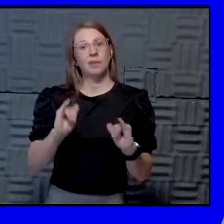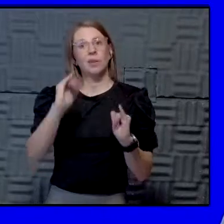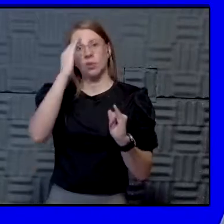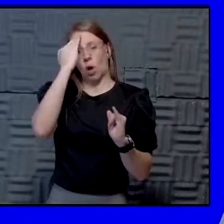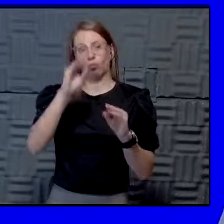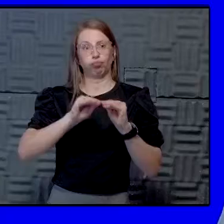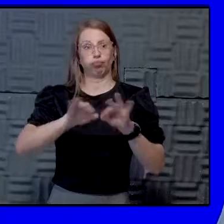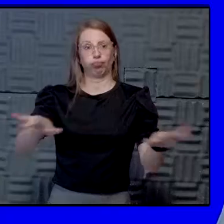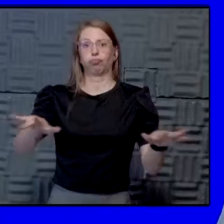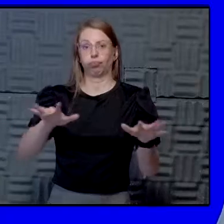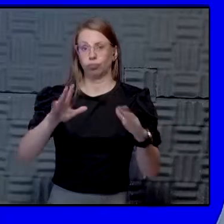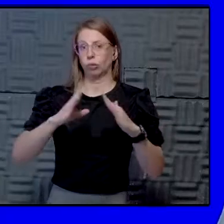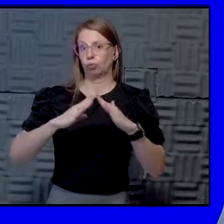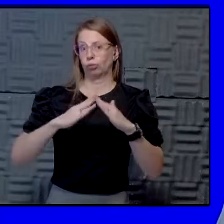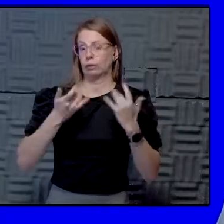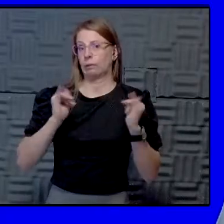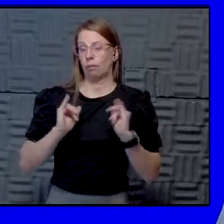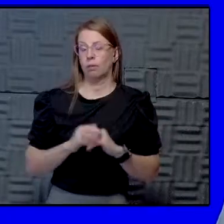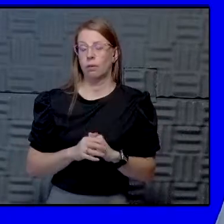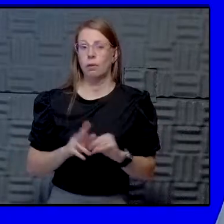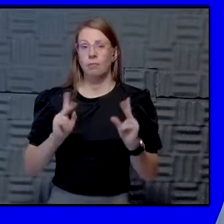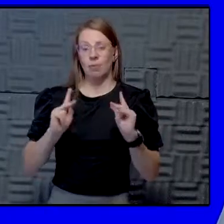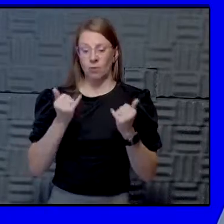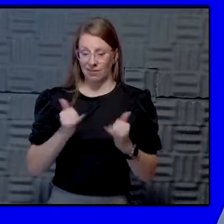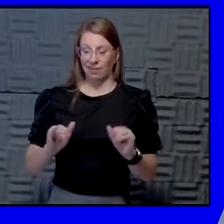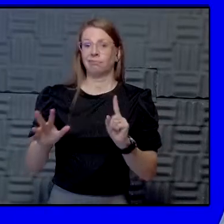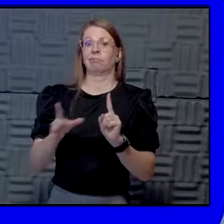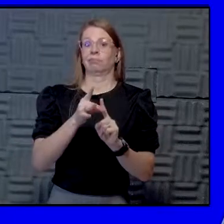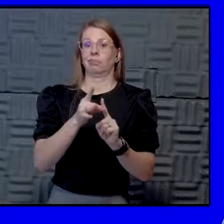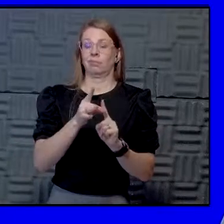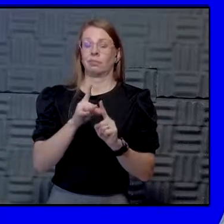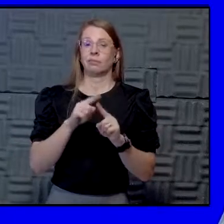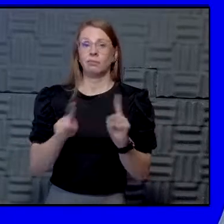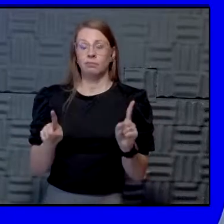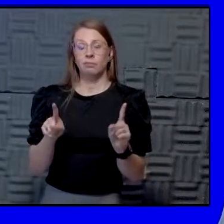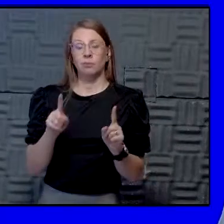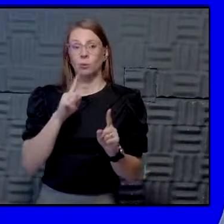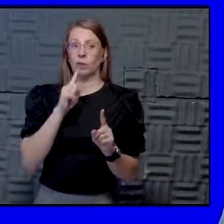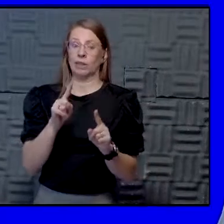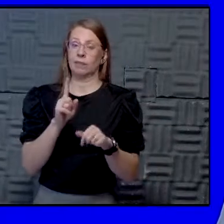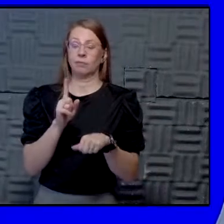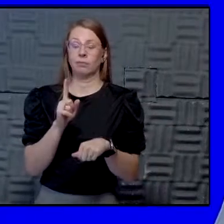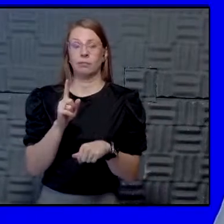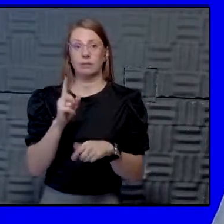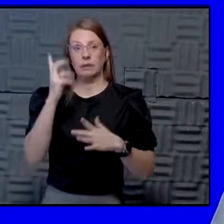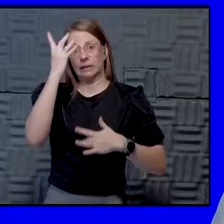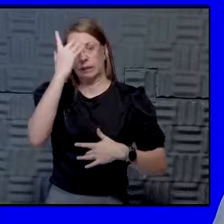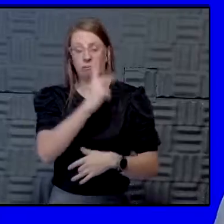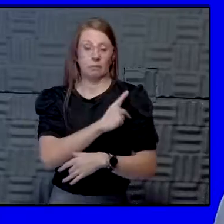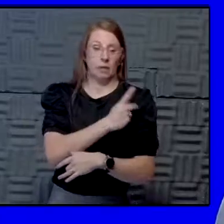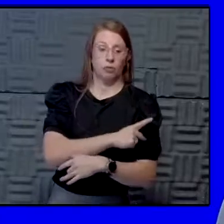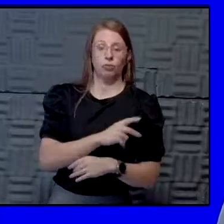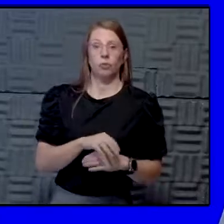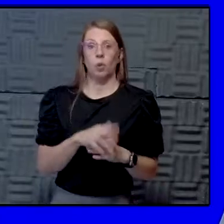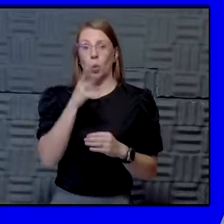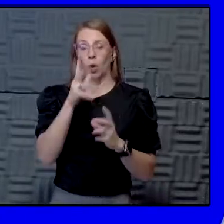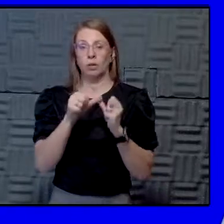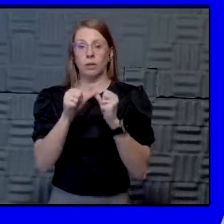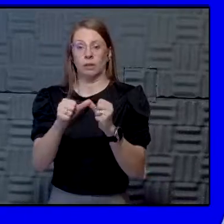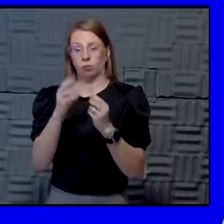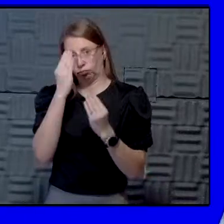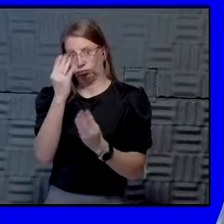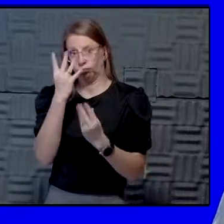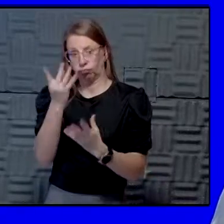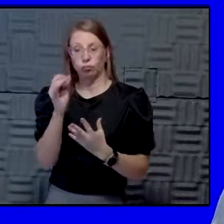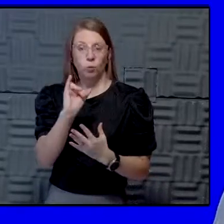it's still prevalent out in the community and people are still getting it. But just to your point, as far as the sick patients, and we will continue to update